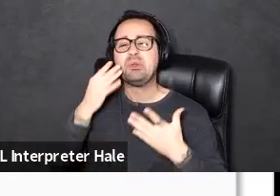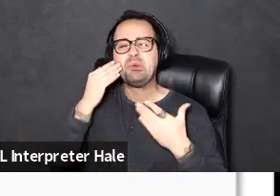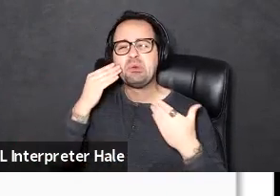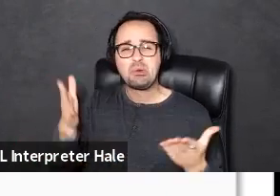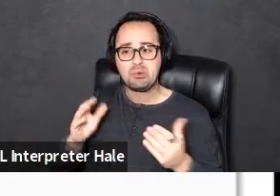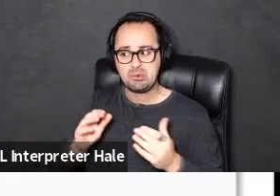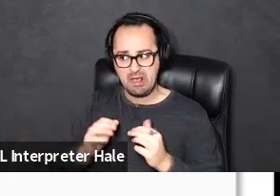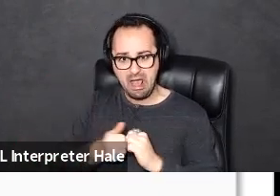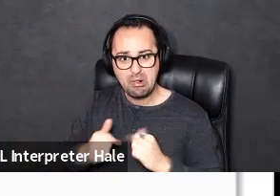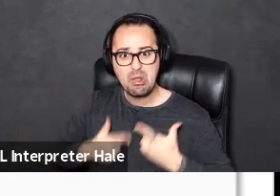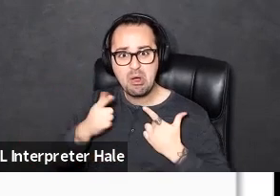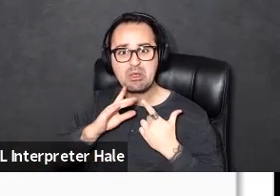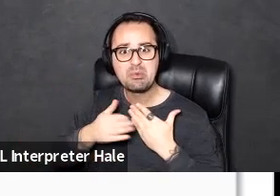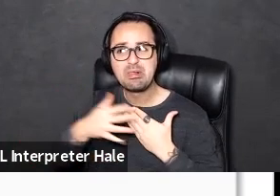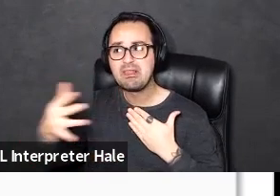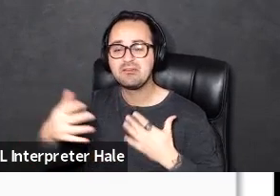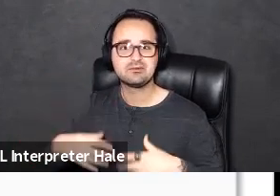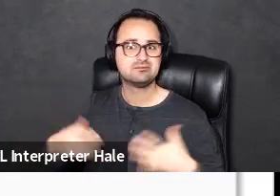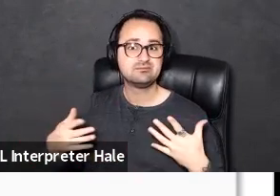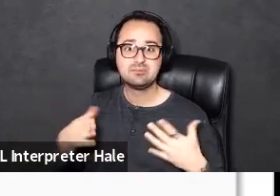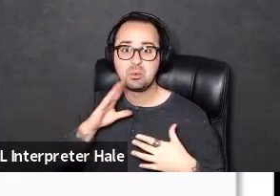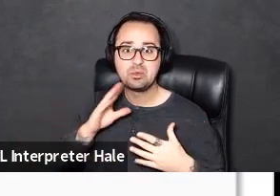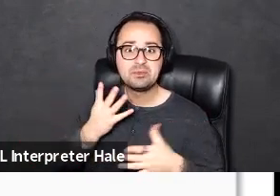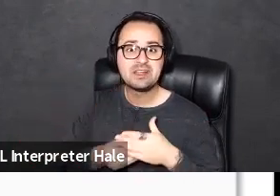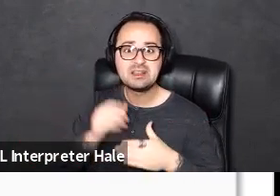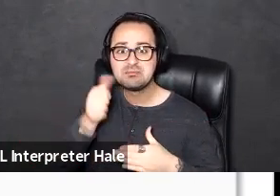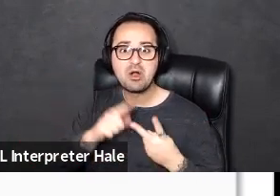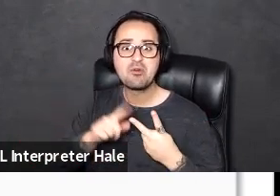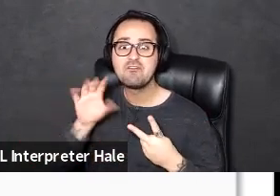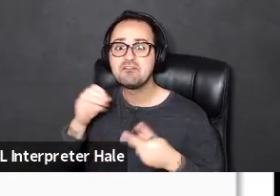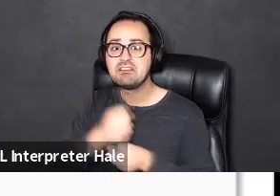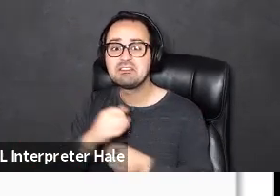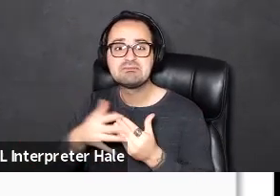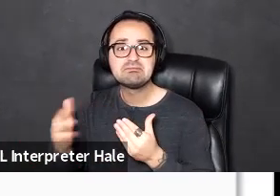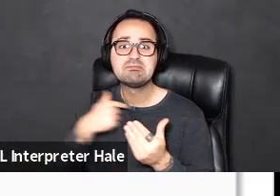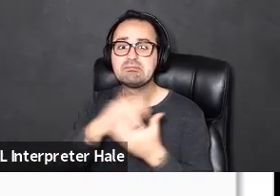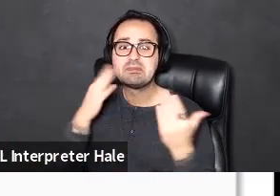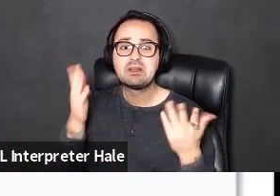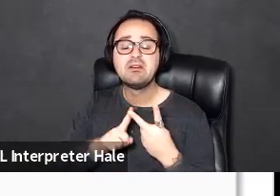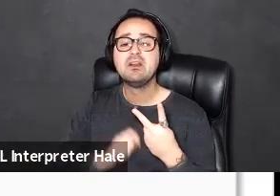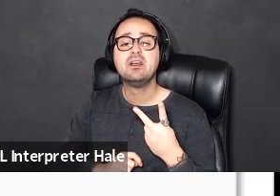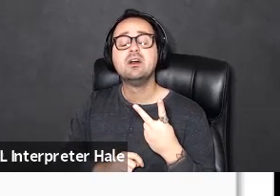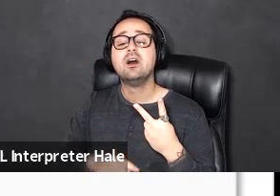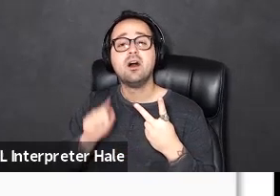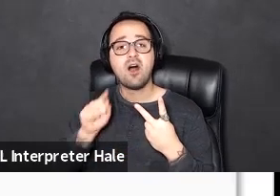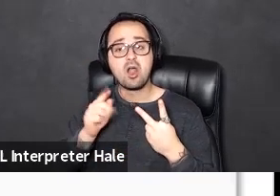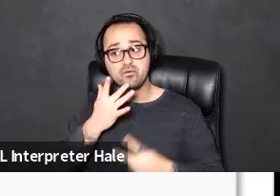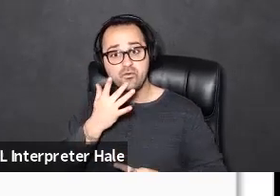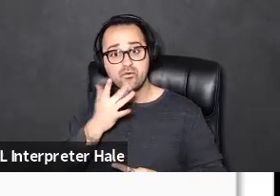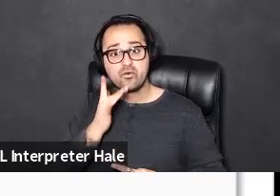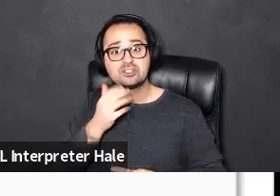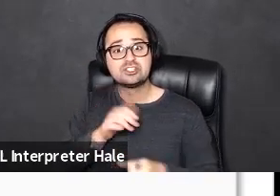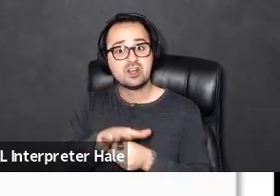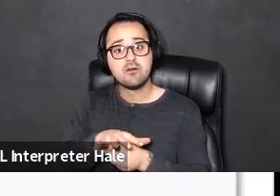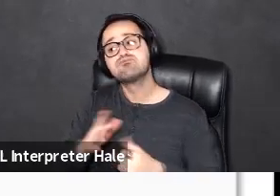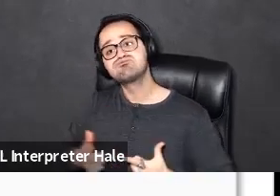live, right? So you don't know if you're going to be here tomorrow or 50 years from now. The second is, if you are fortunate enough to live a long